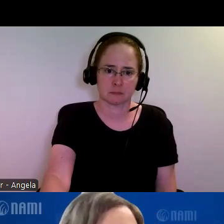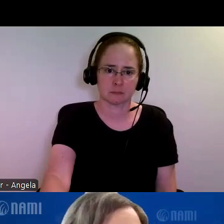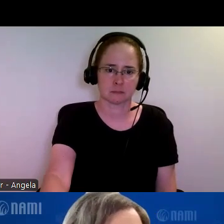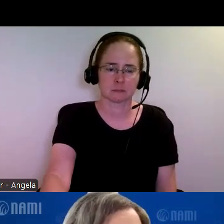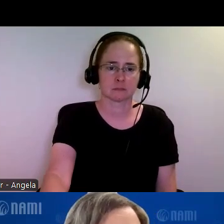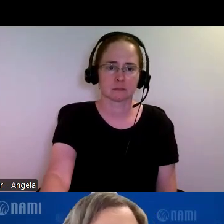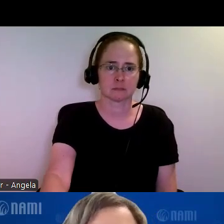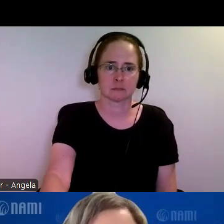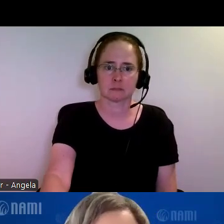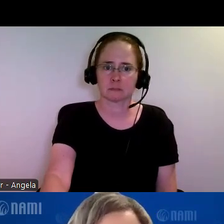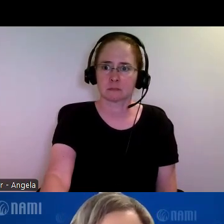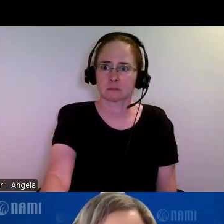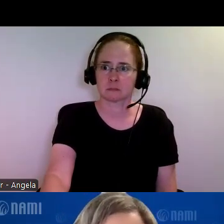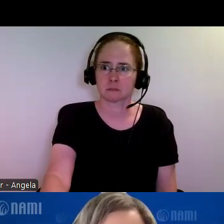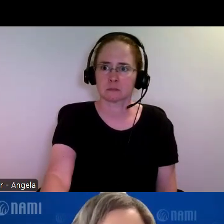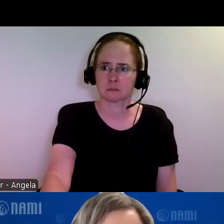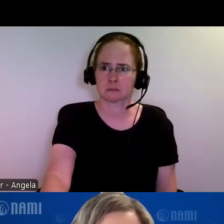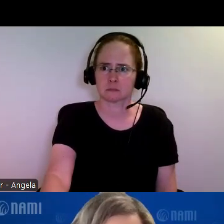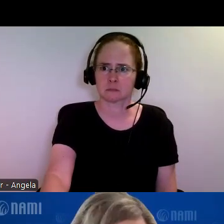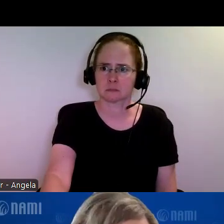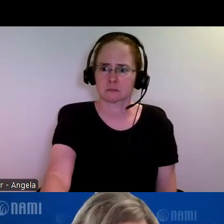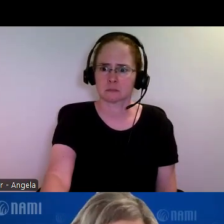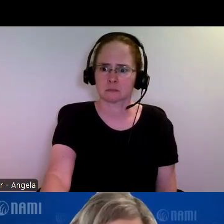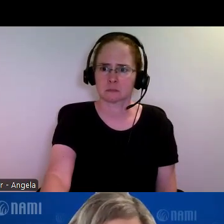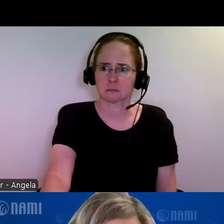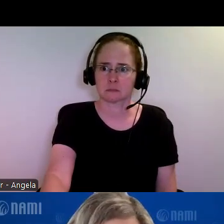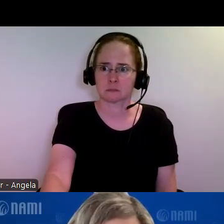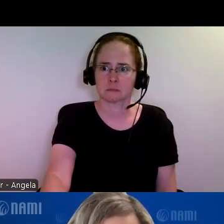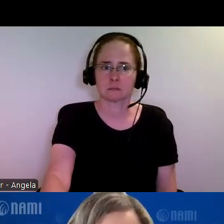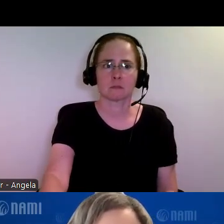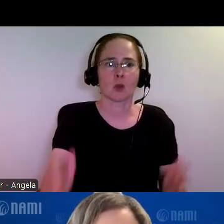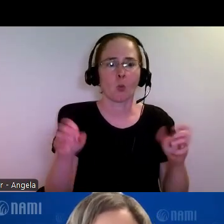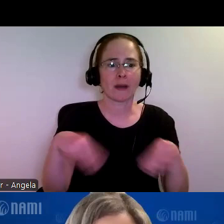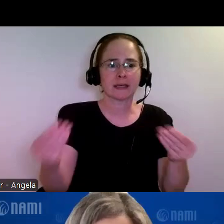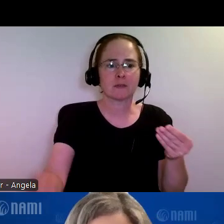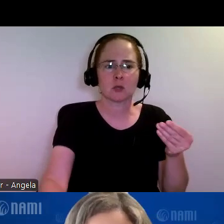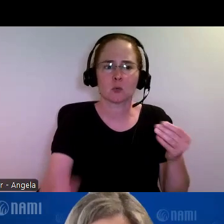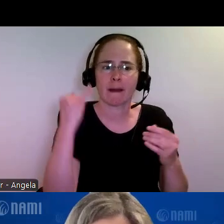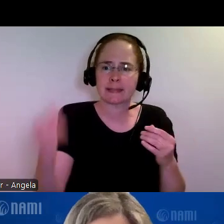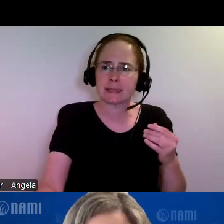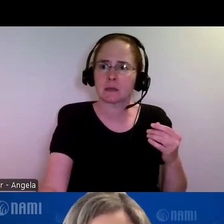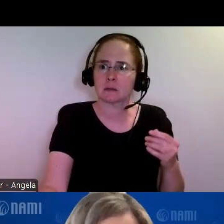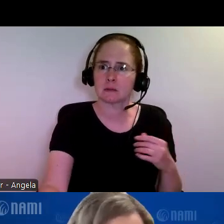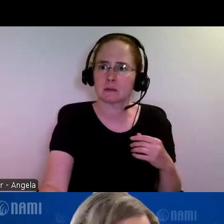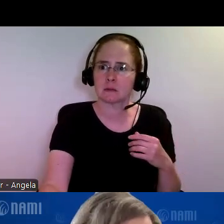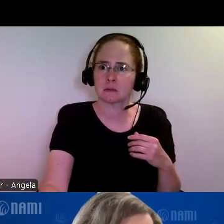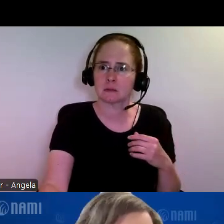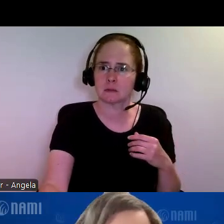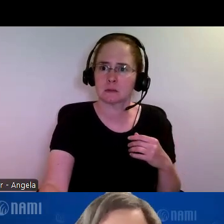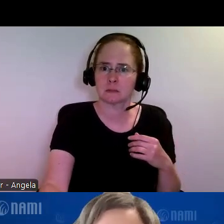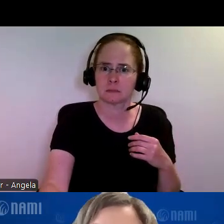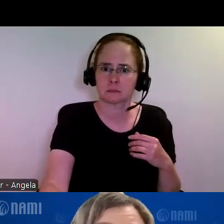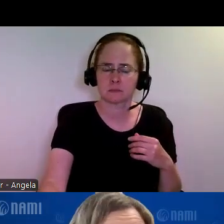now. We wanted to make sure that give folks a sense of kind of the coverage landscape with this wonderful map